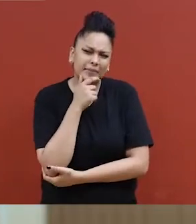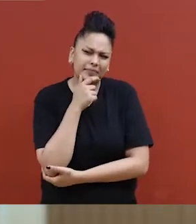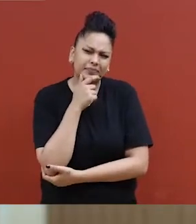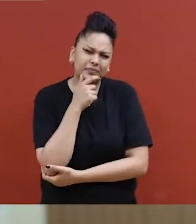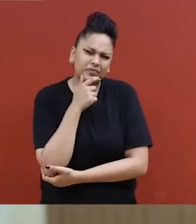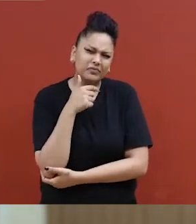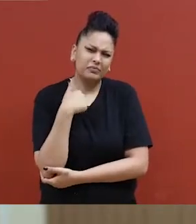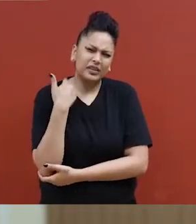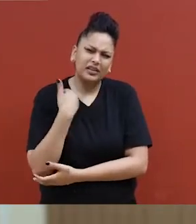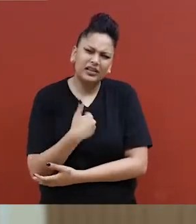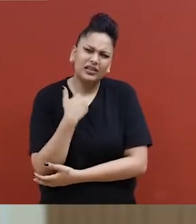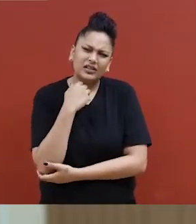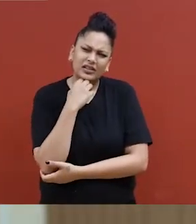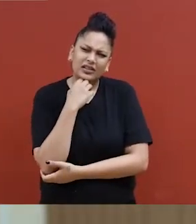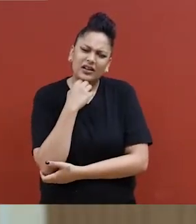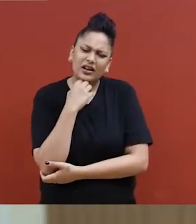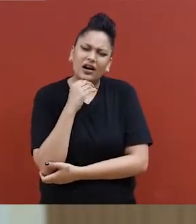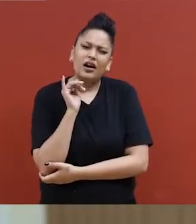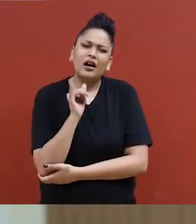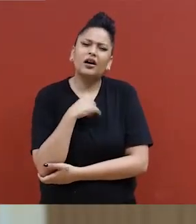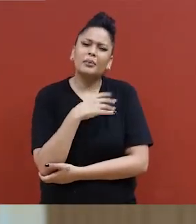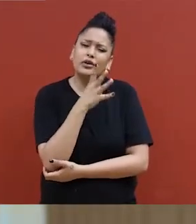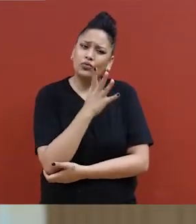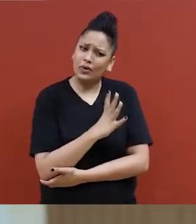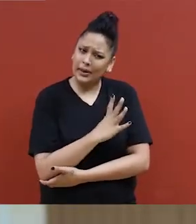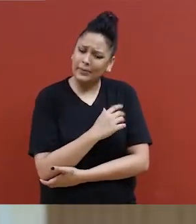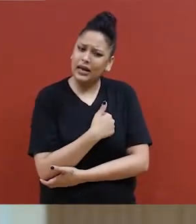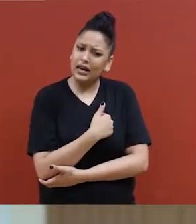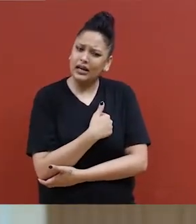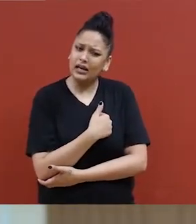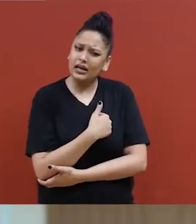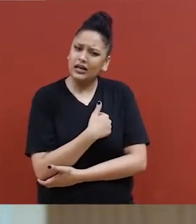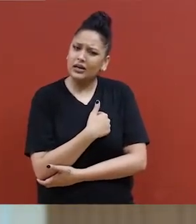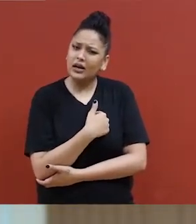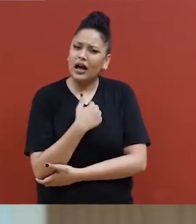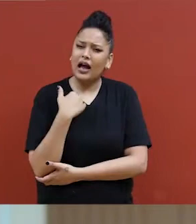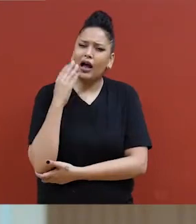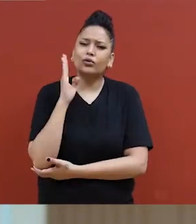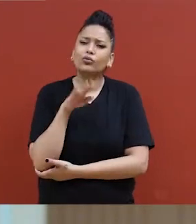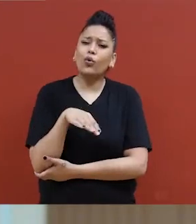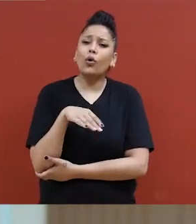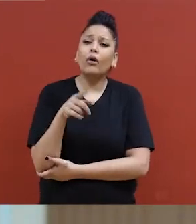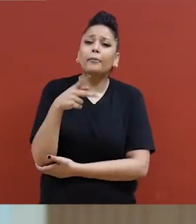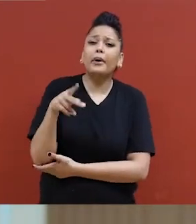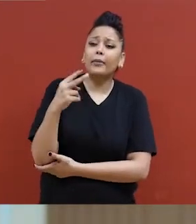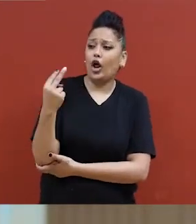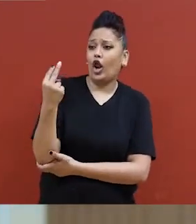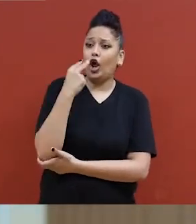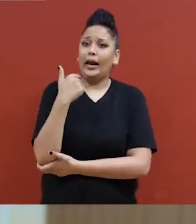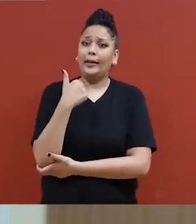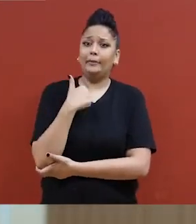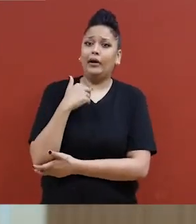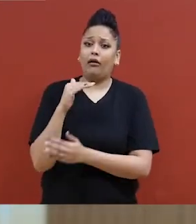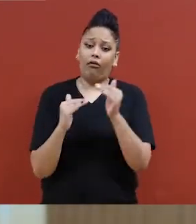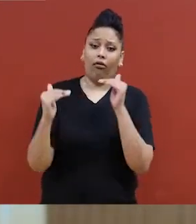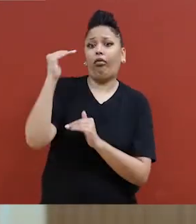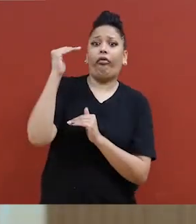female, I always knew I wasn't looked